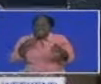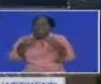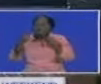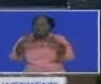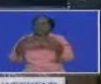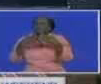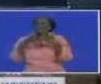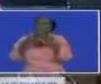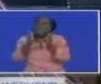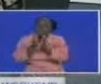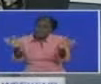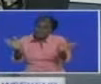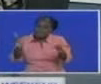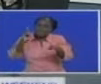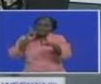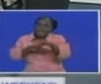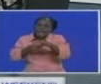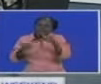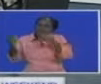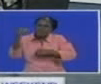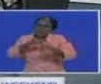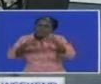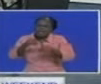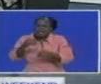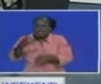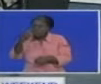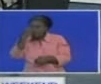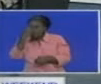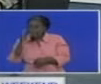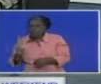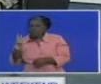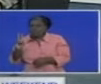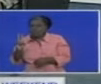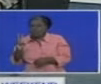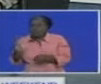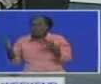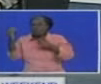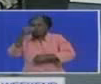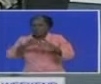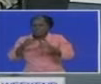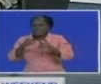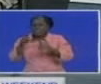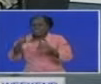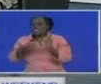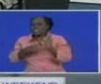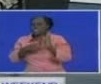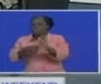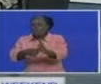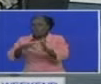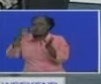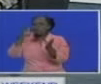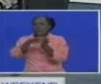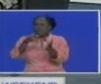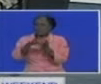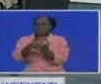Let me say this: when Kenyans voted for Uhuru Ruto, the vote itself was a defiance of a position taken by foreign